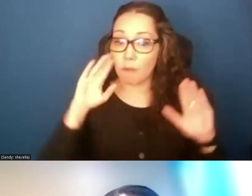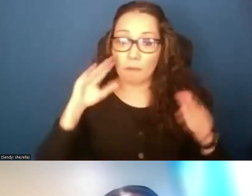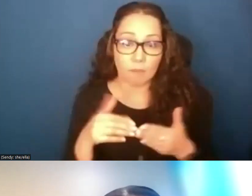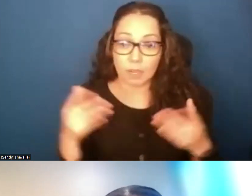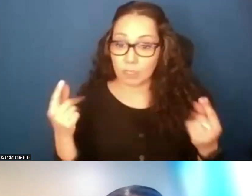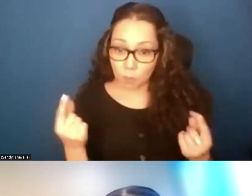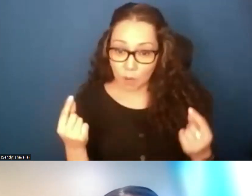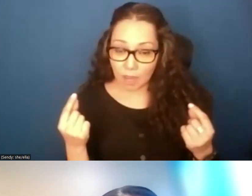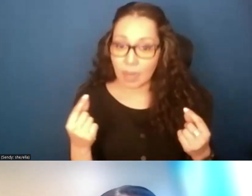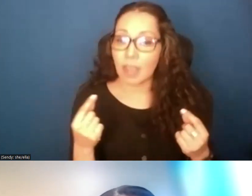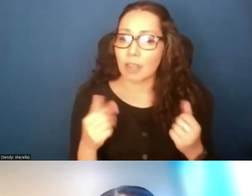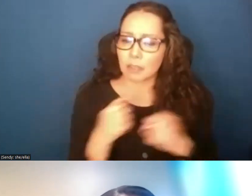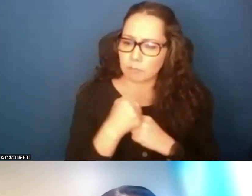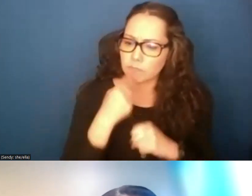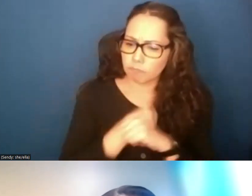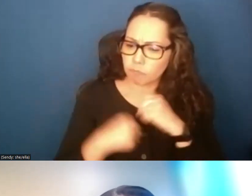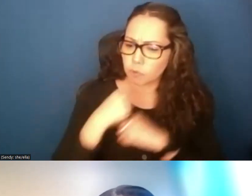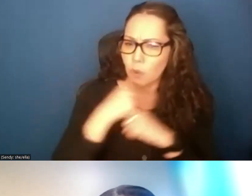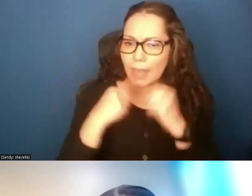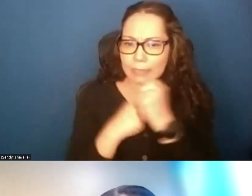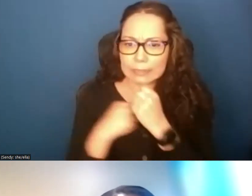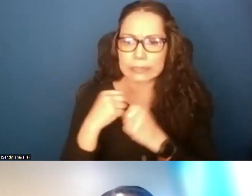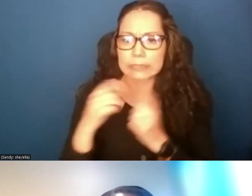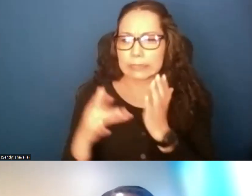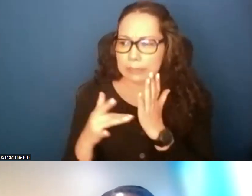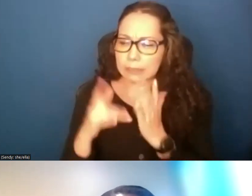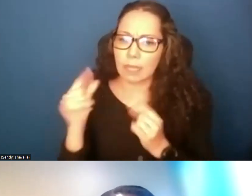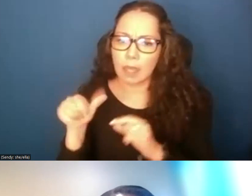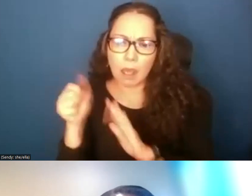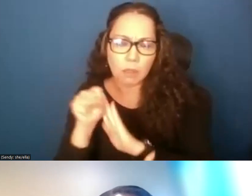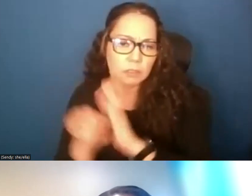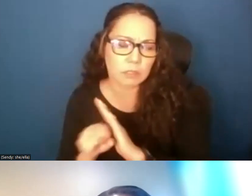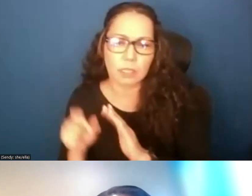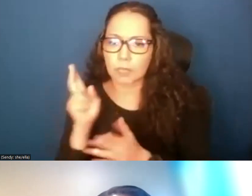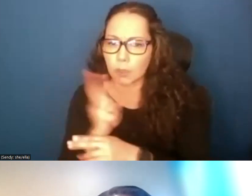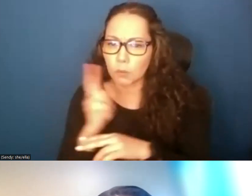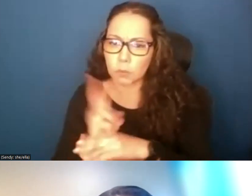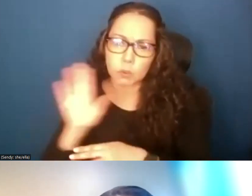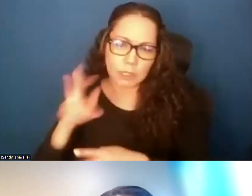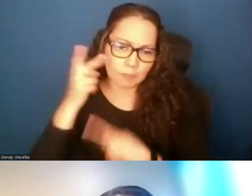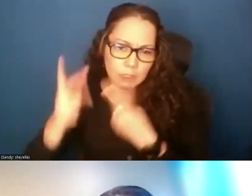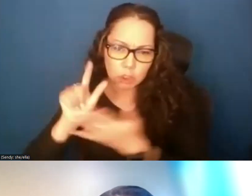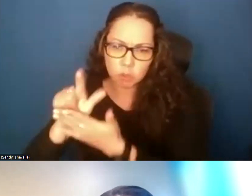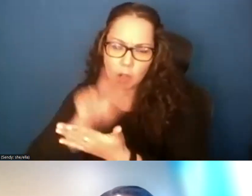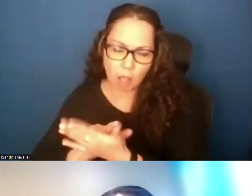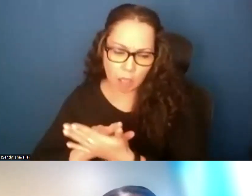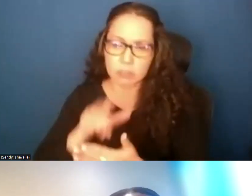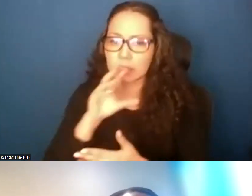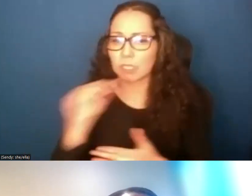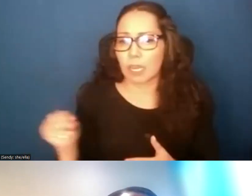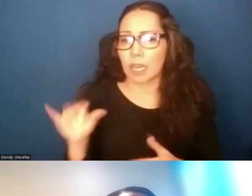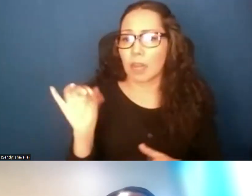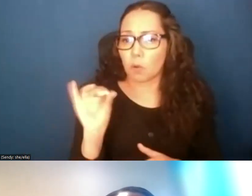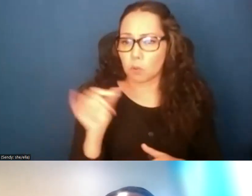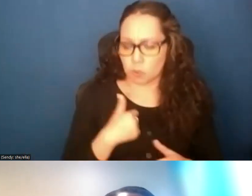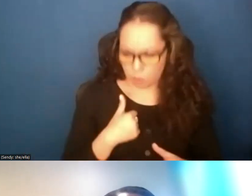that other states have used in their visitation laws, and it will include discussion of approaches we